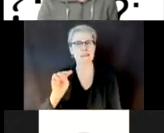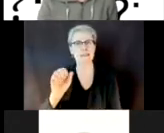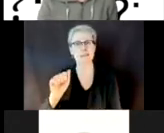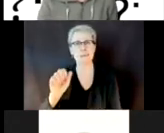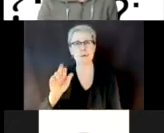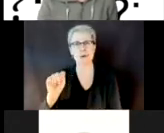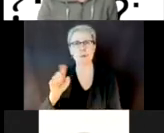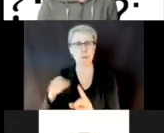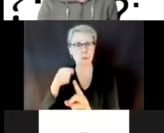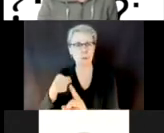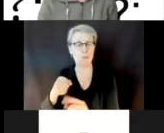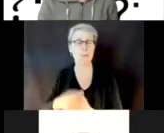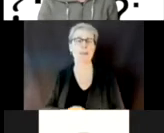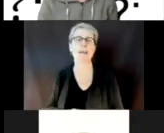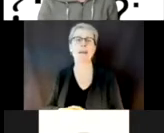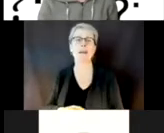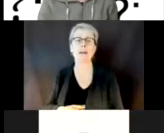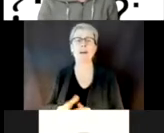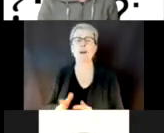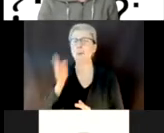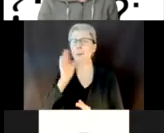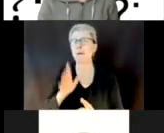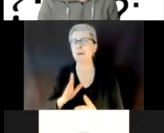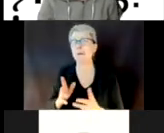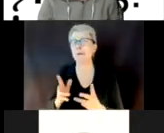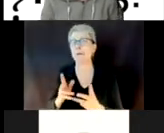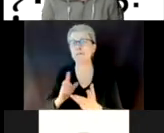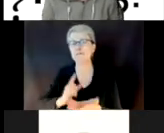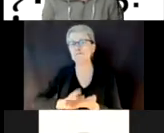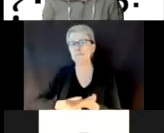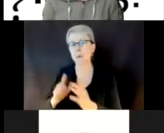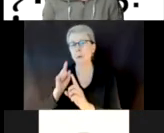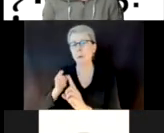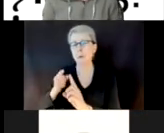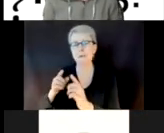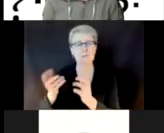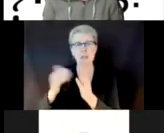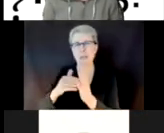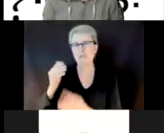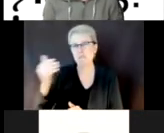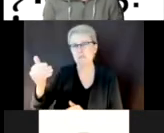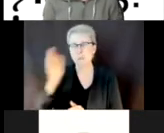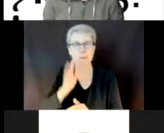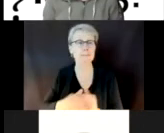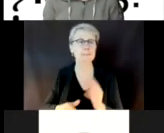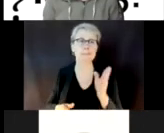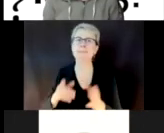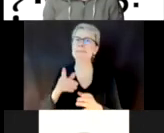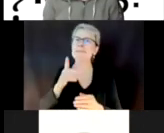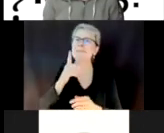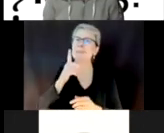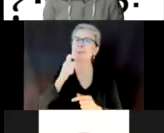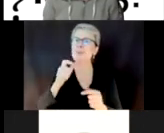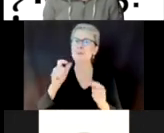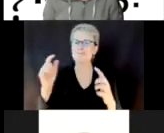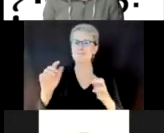So we'll answer more questions about goals coming back. Let's touch on audience right now. So audience, we